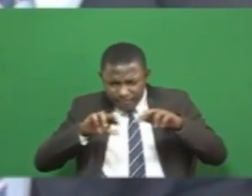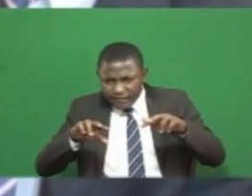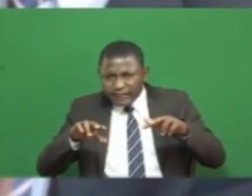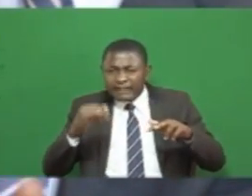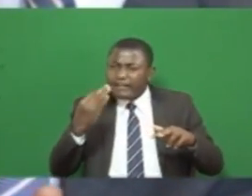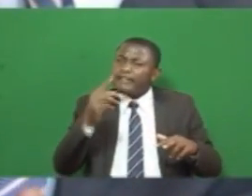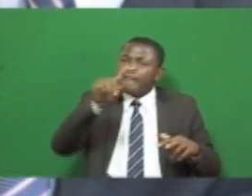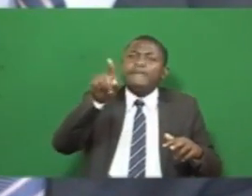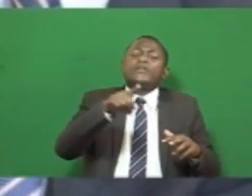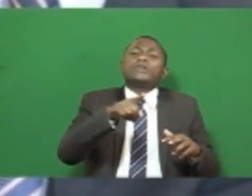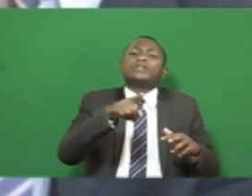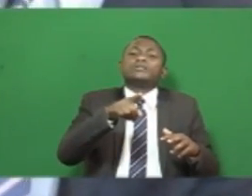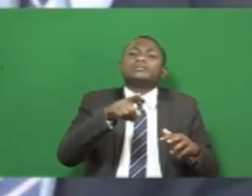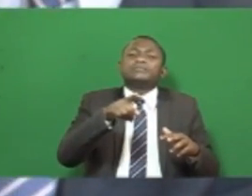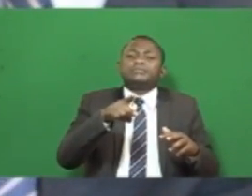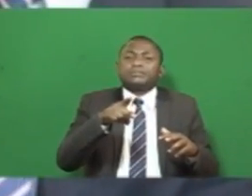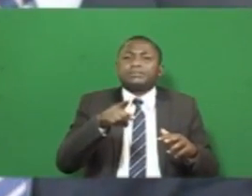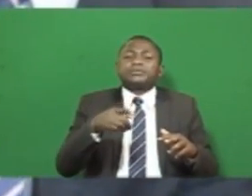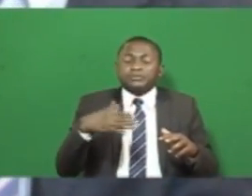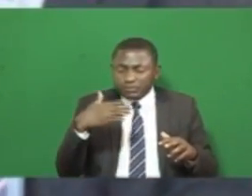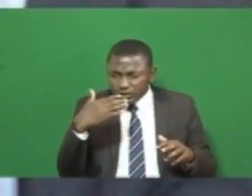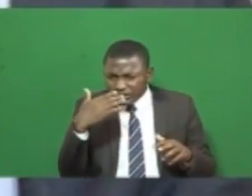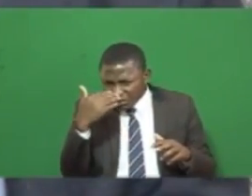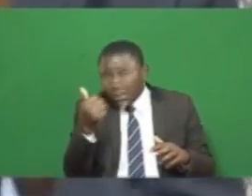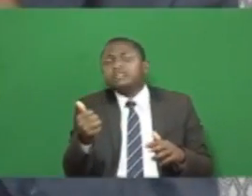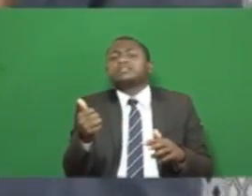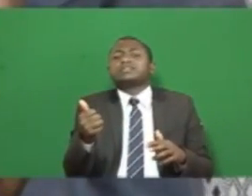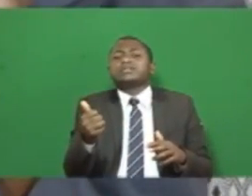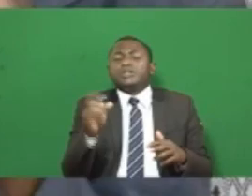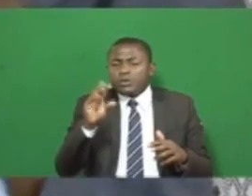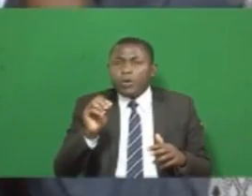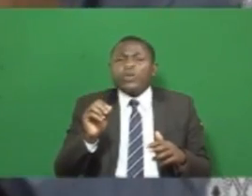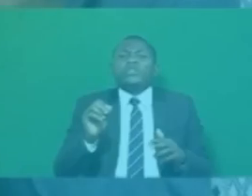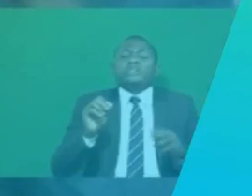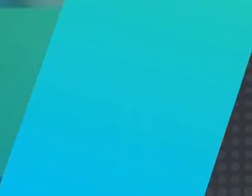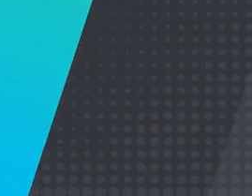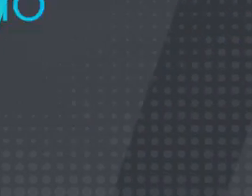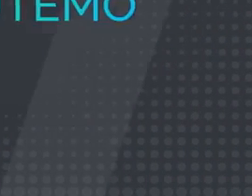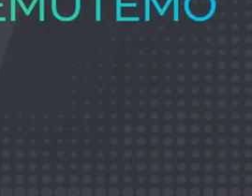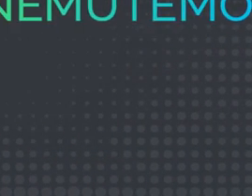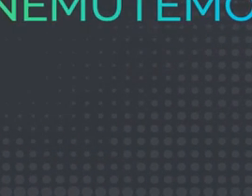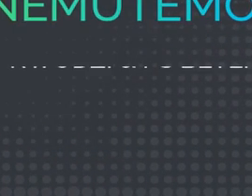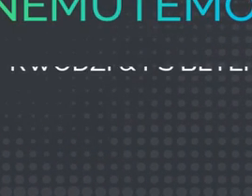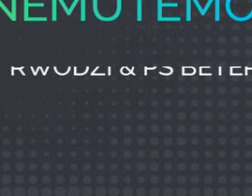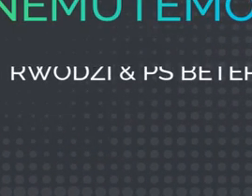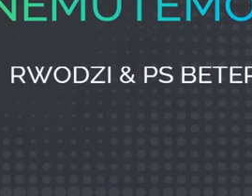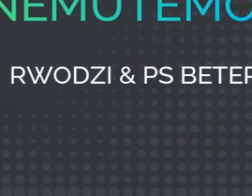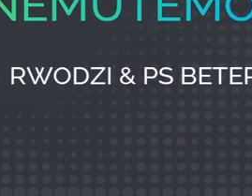kuona panenge pati chairman mibvunzo youya kuitira kuti uzomhanya nenzira yechokwadi chaiyo